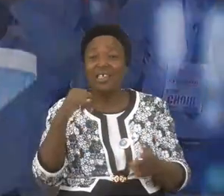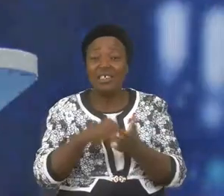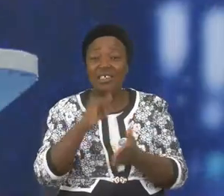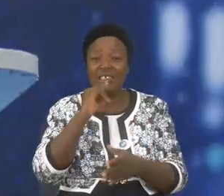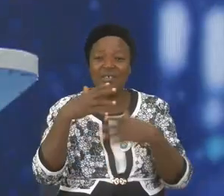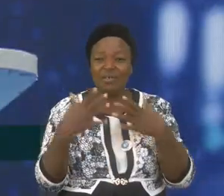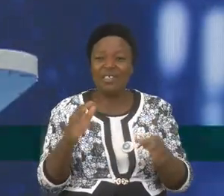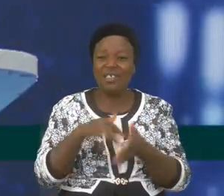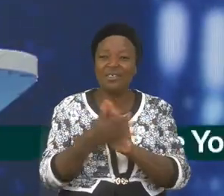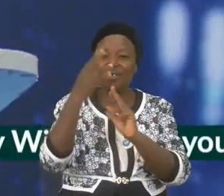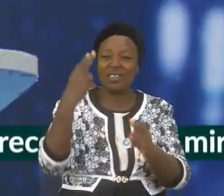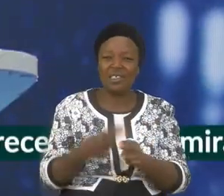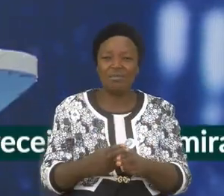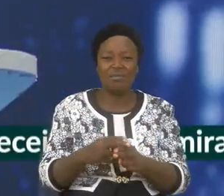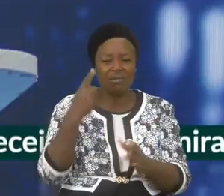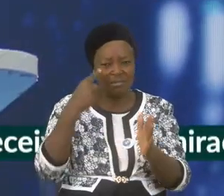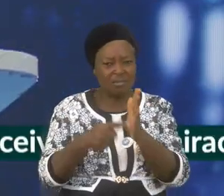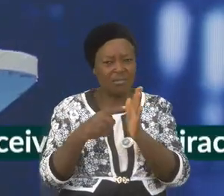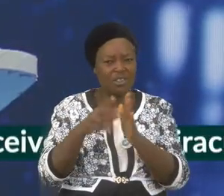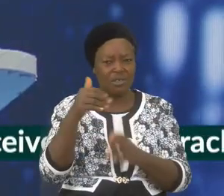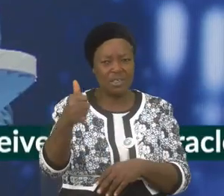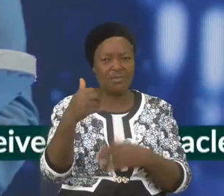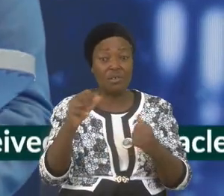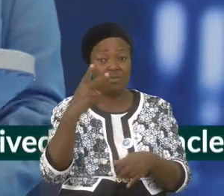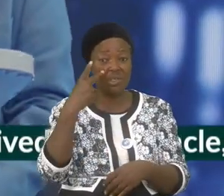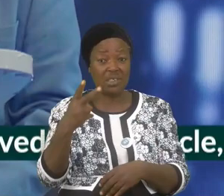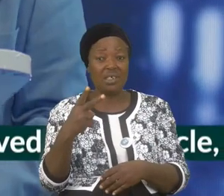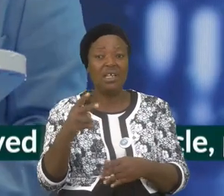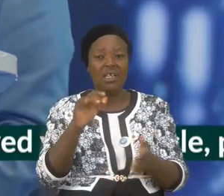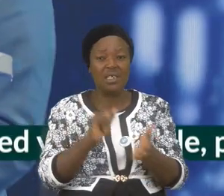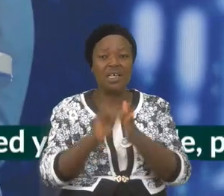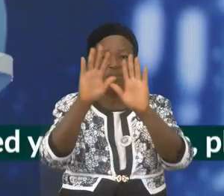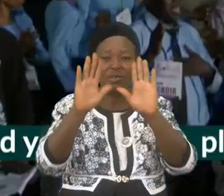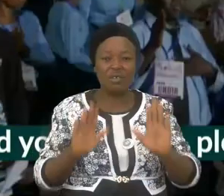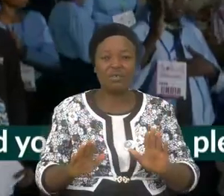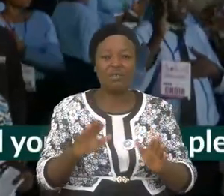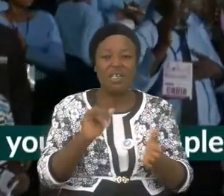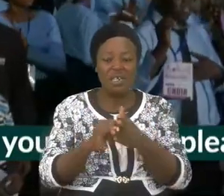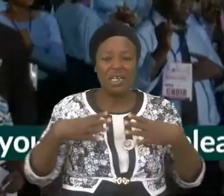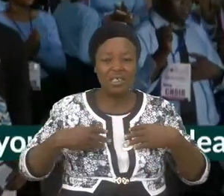see that miracle, that healing, signs and wonders already there.